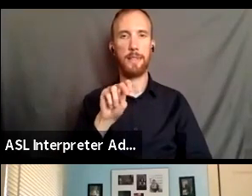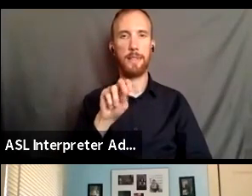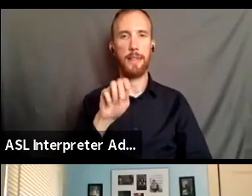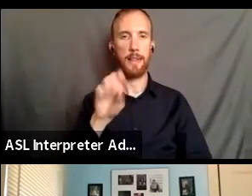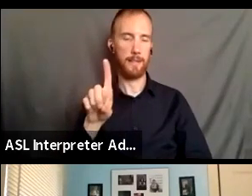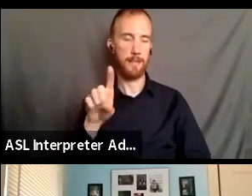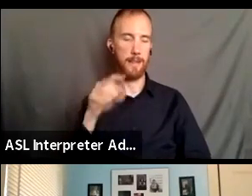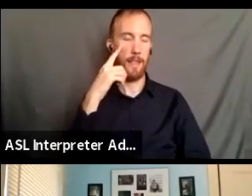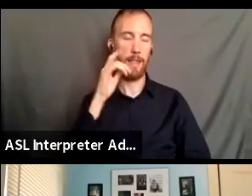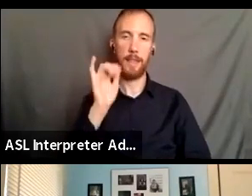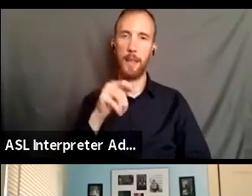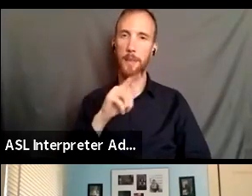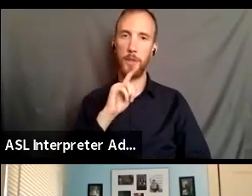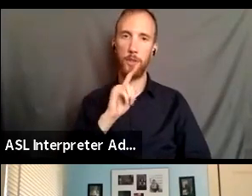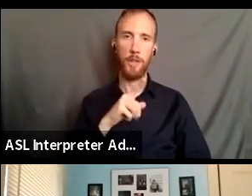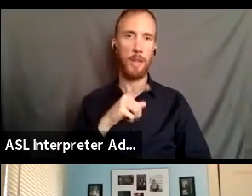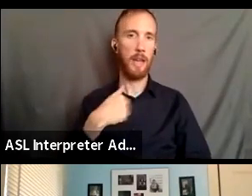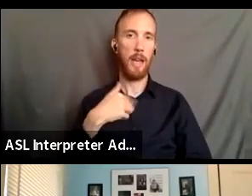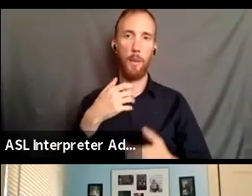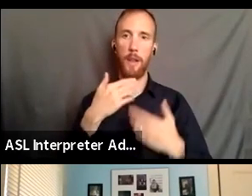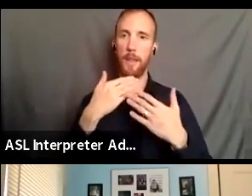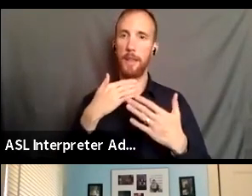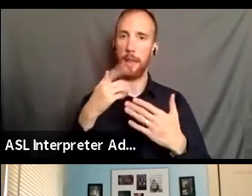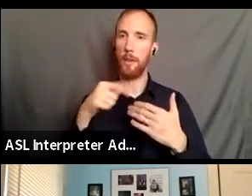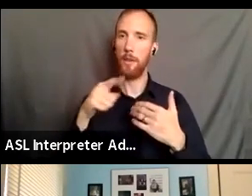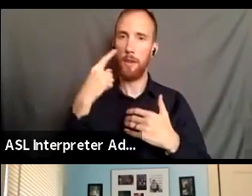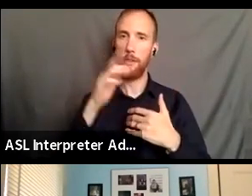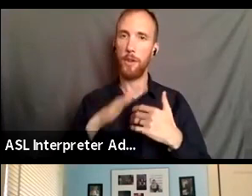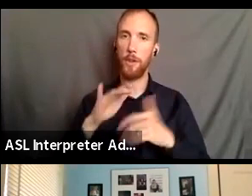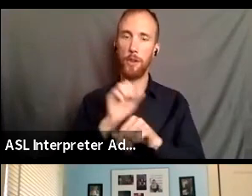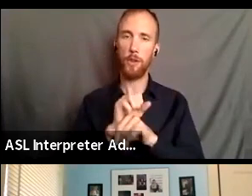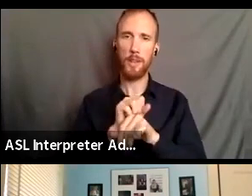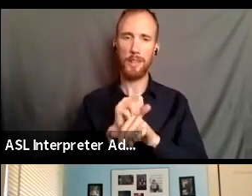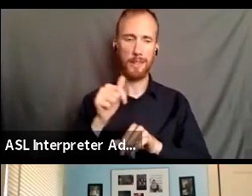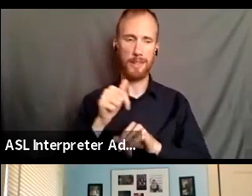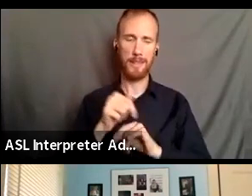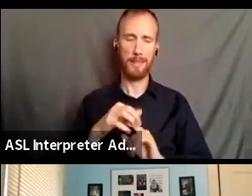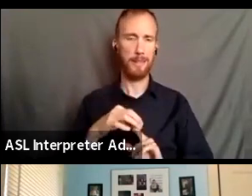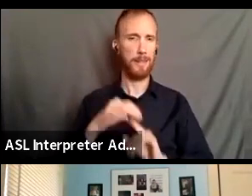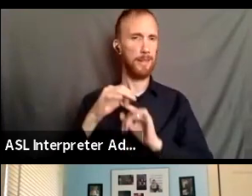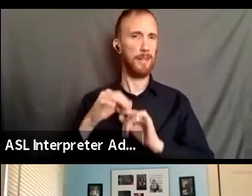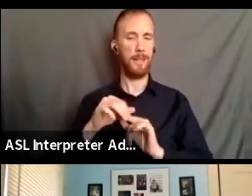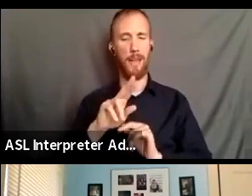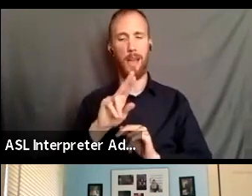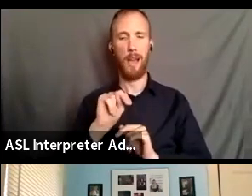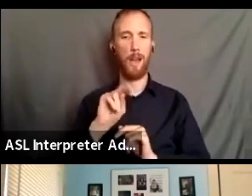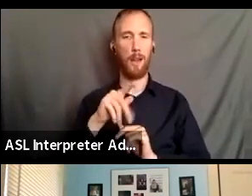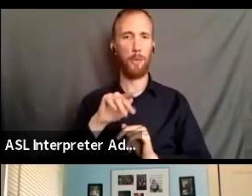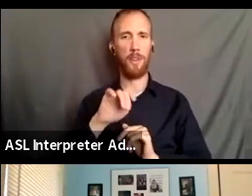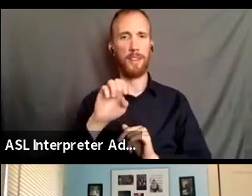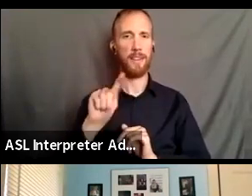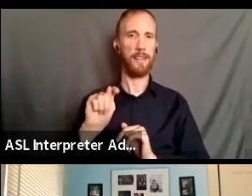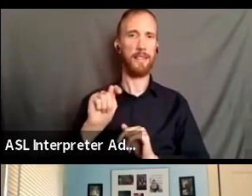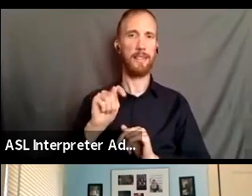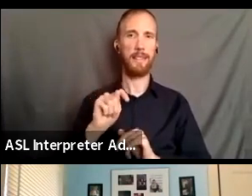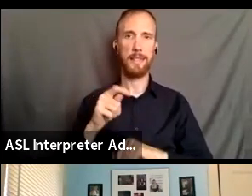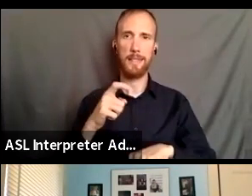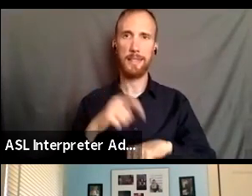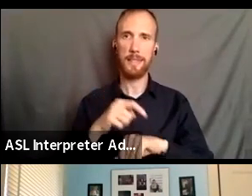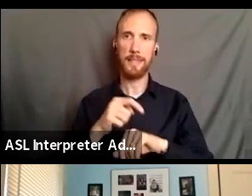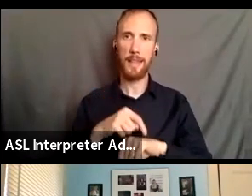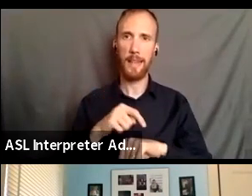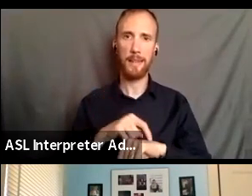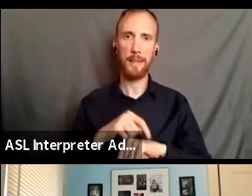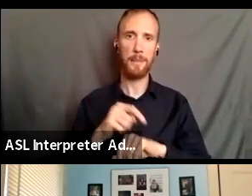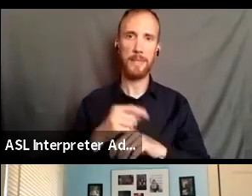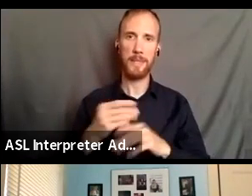truly unprecedented time through the spring when as you said it was emergency remote learning through summer school learning from all of that and coming